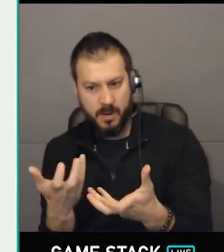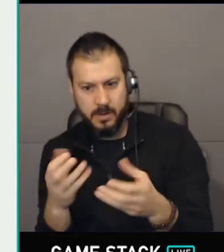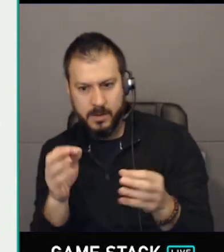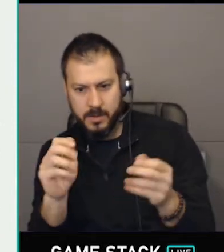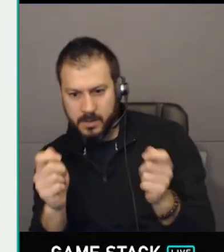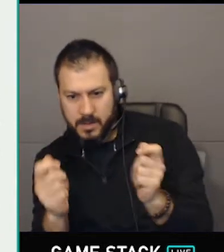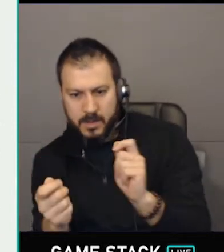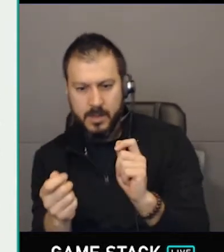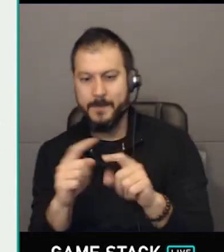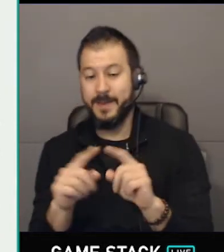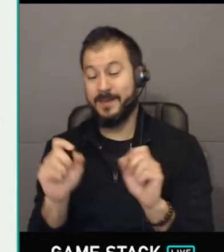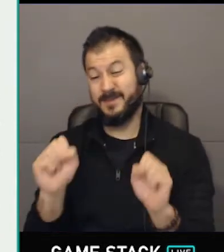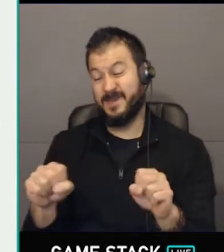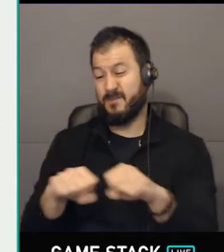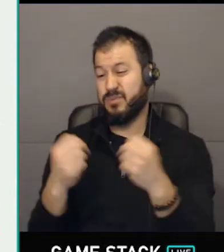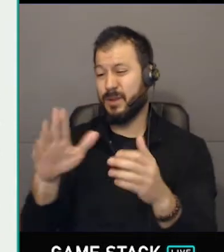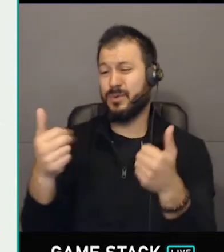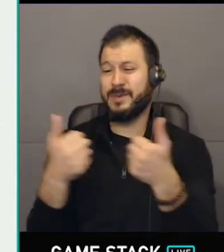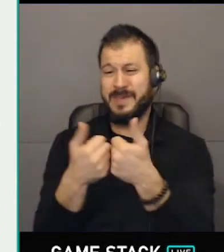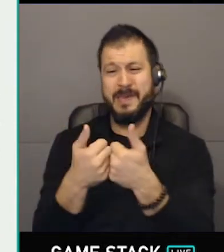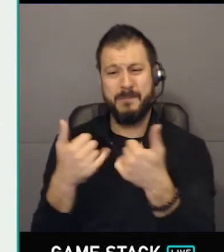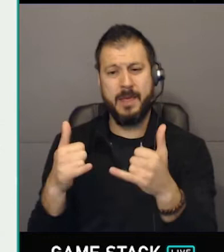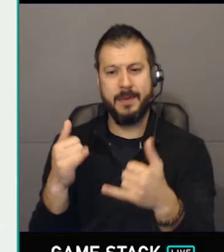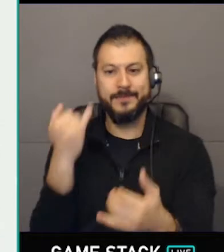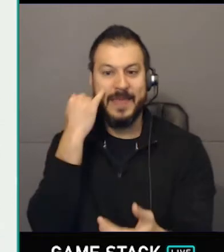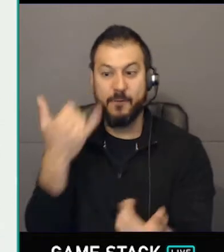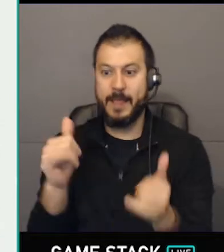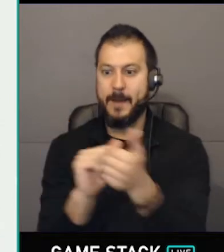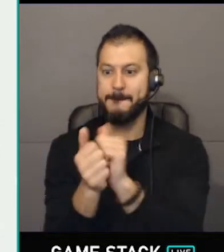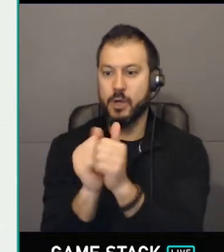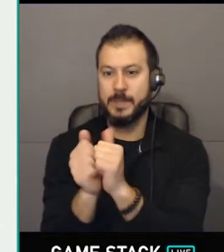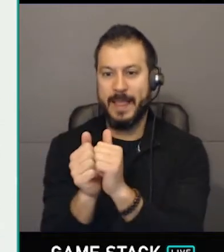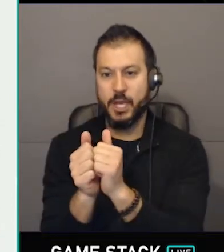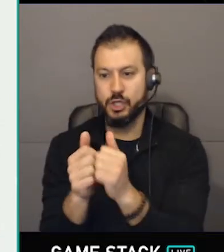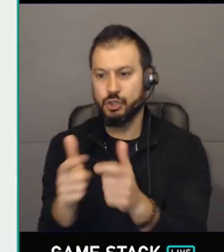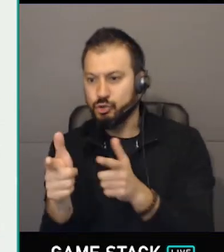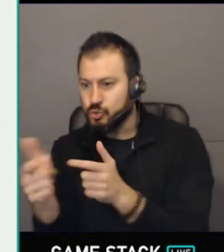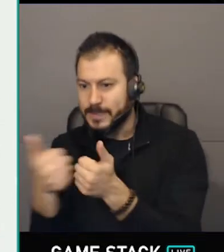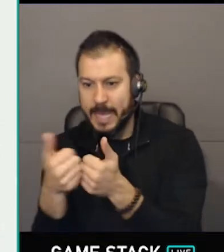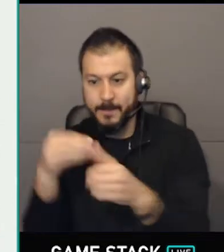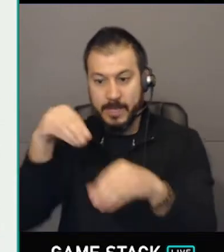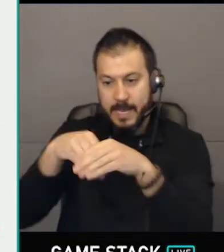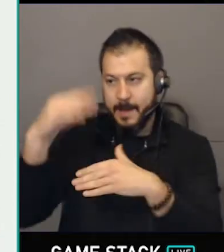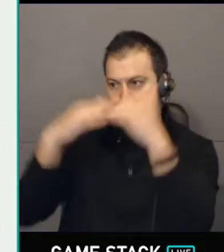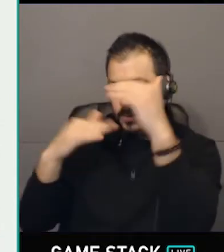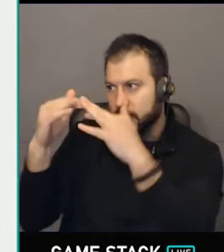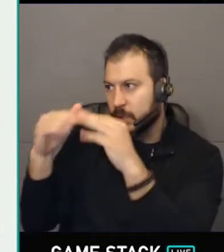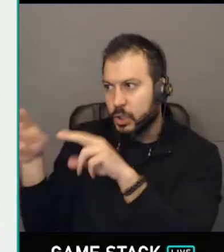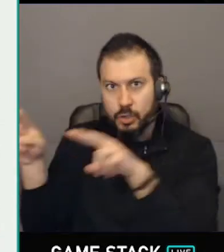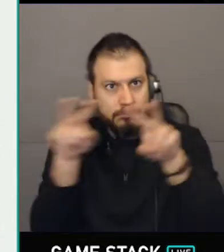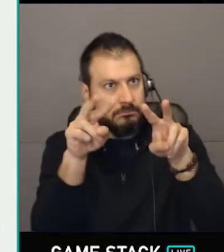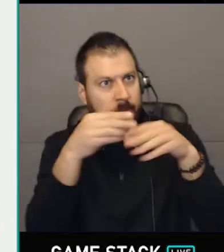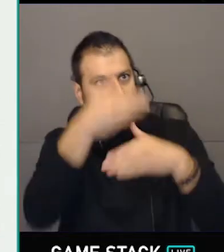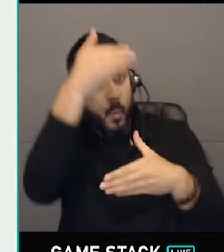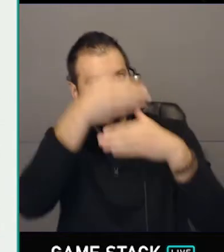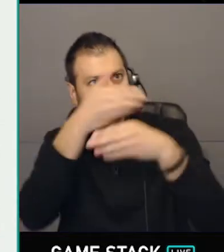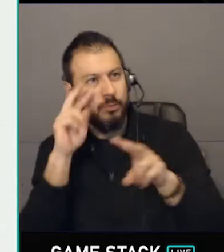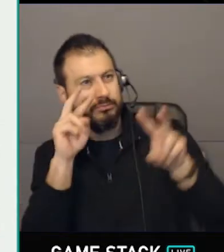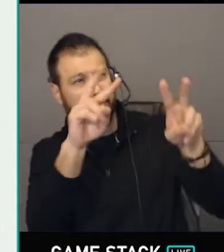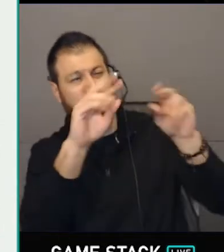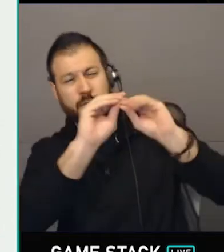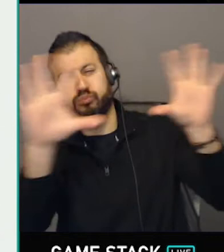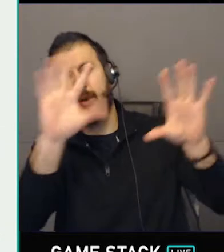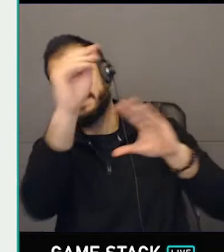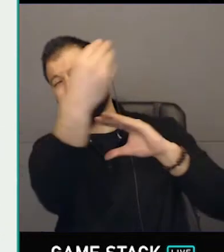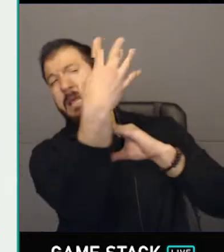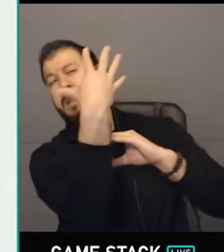gameplay. Imagine you're playing a competitive multiplayer shooter and you're inside a building and you're looking out a window at the bright sun.